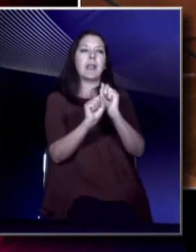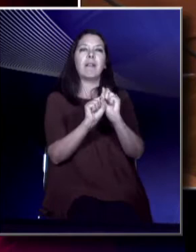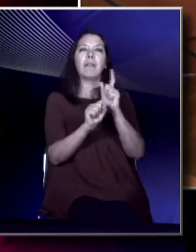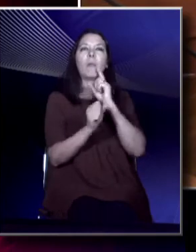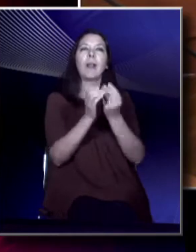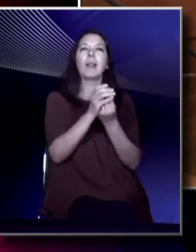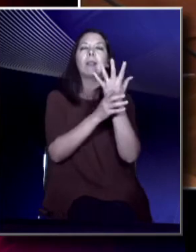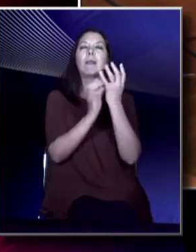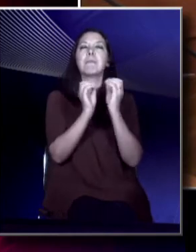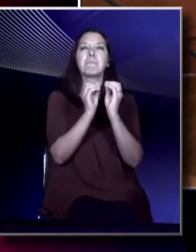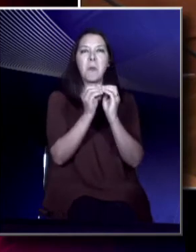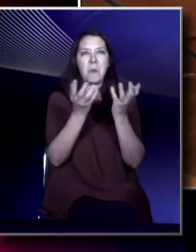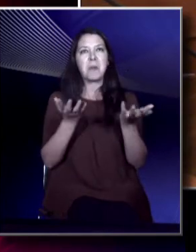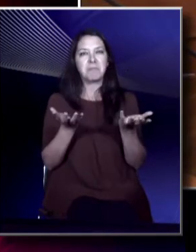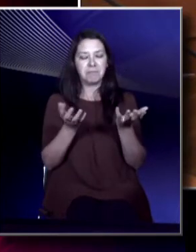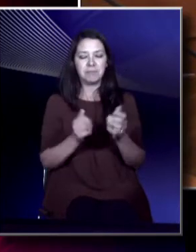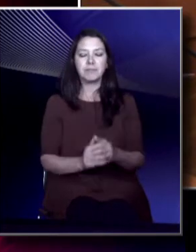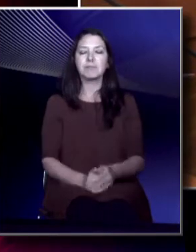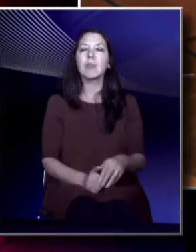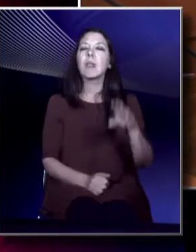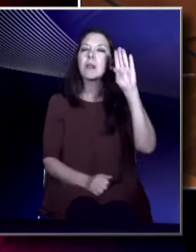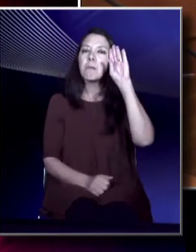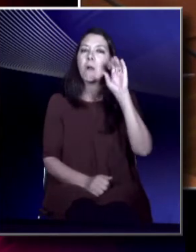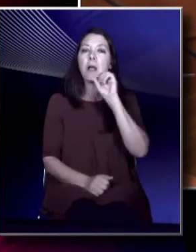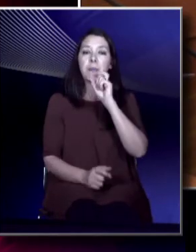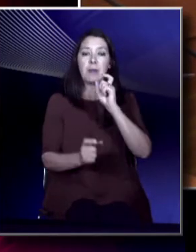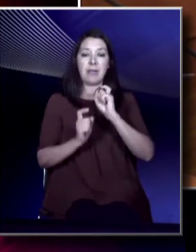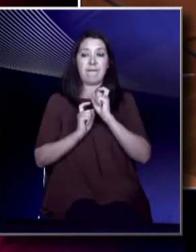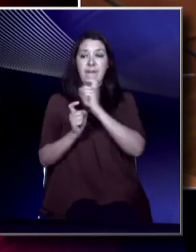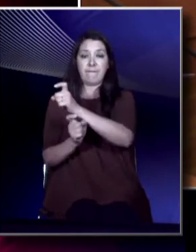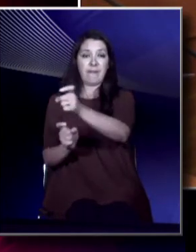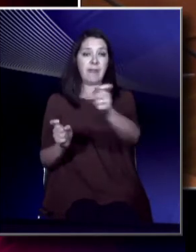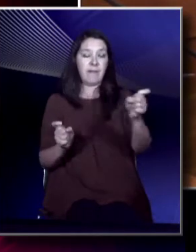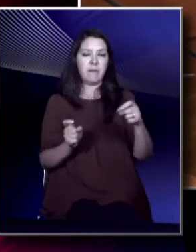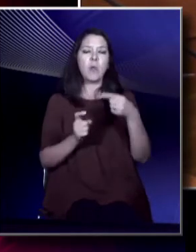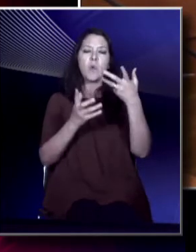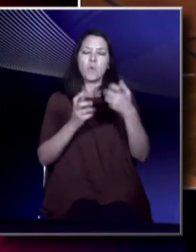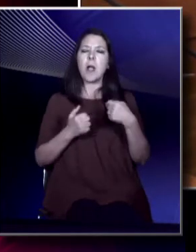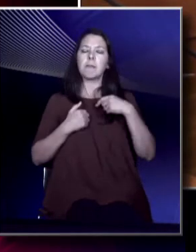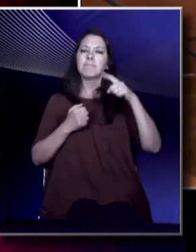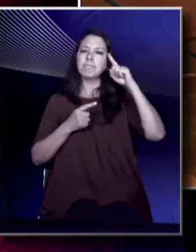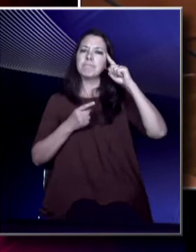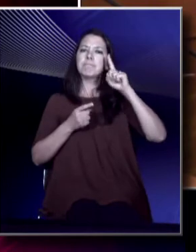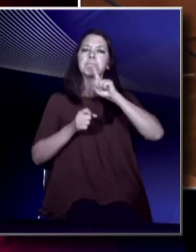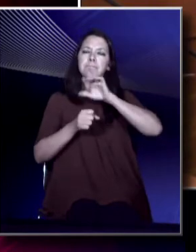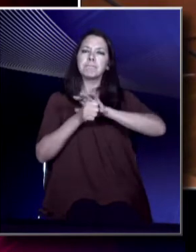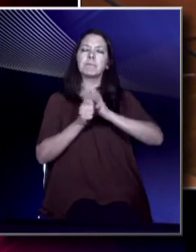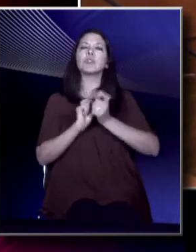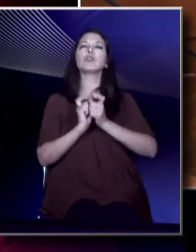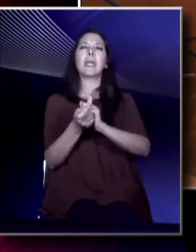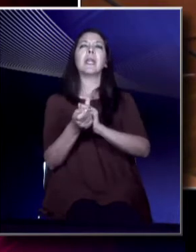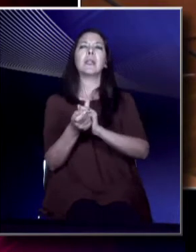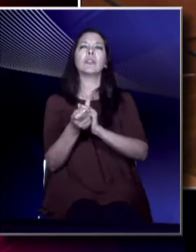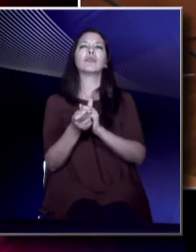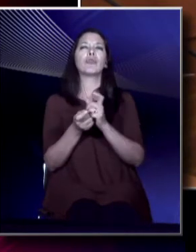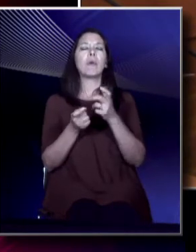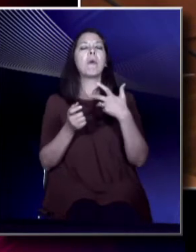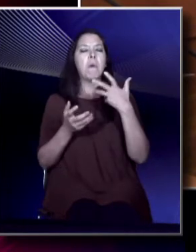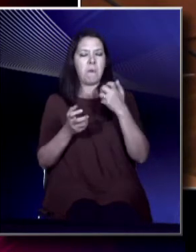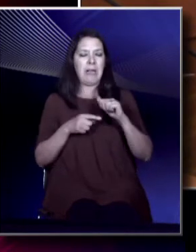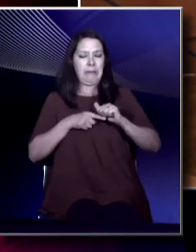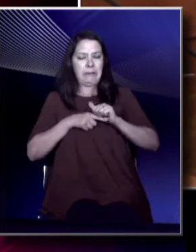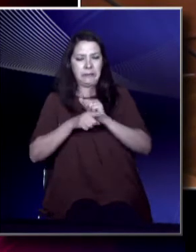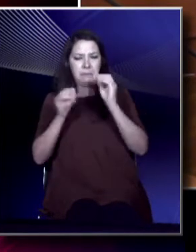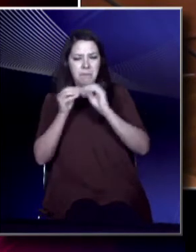when Barb gave us our plants, she asked us to commit to her plan of training and change, knowing we needed to strengthen our foundation so we could